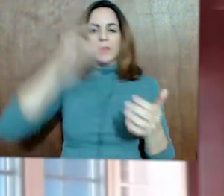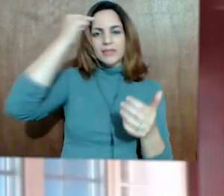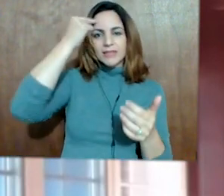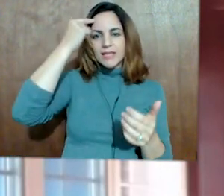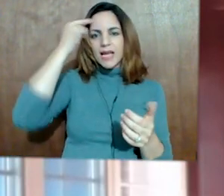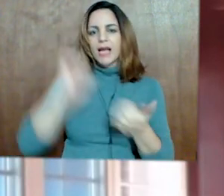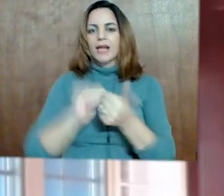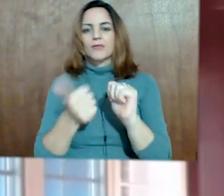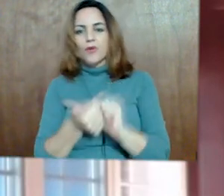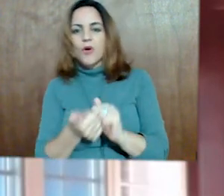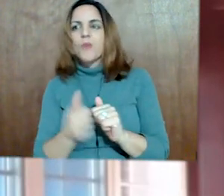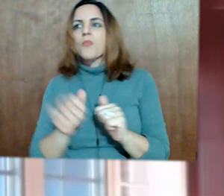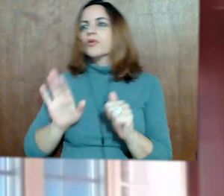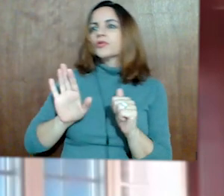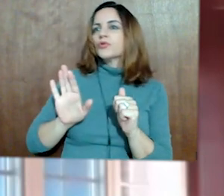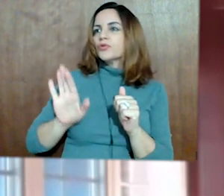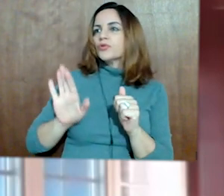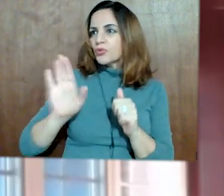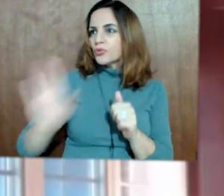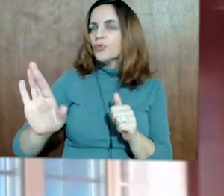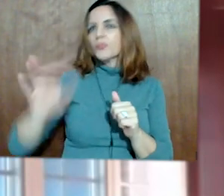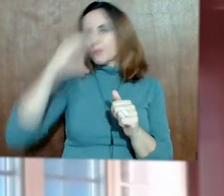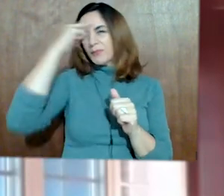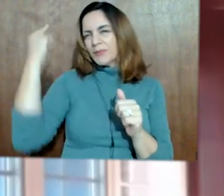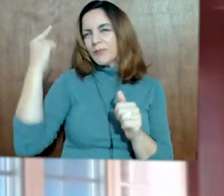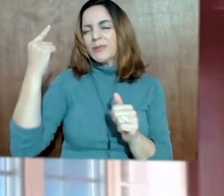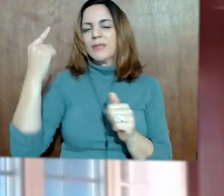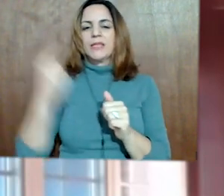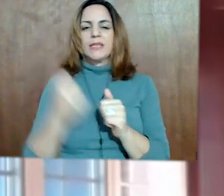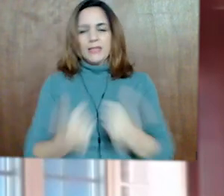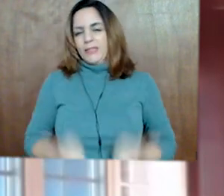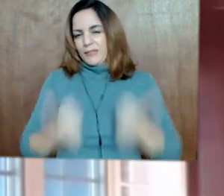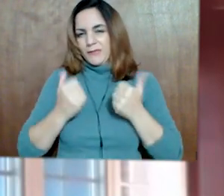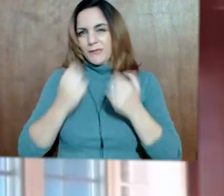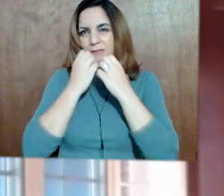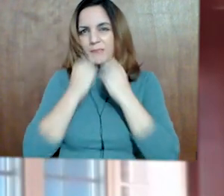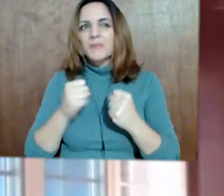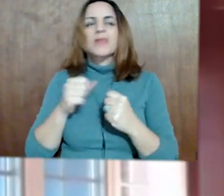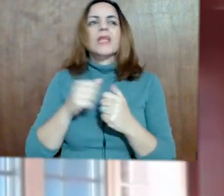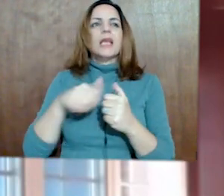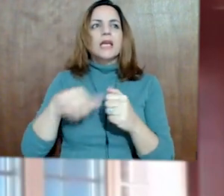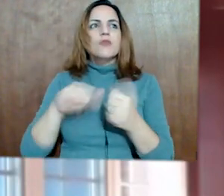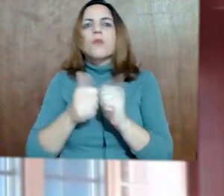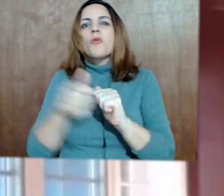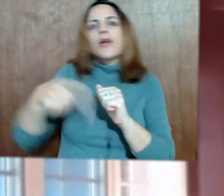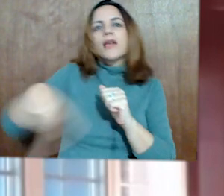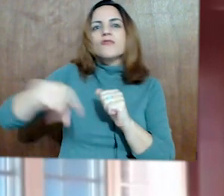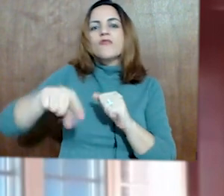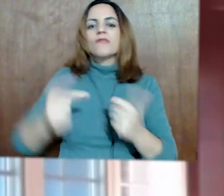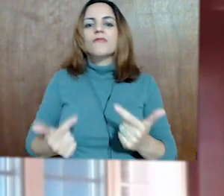and the Black community. And he insisted that this was the kind of organization the Black journalists need to be